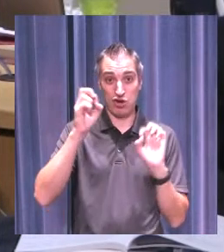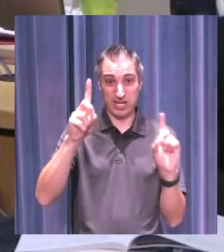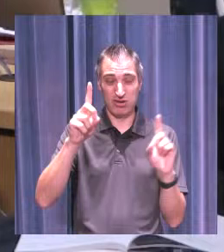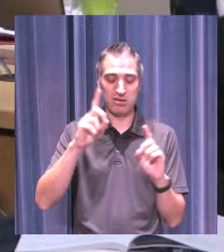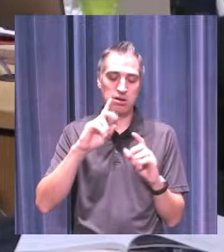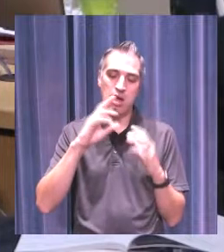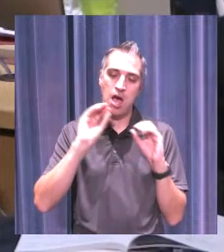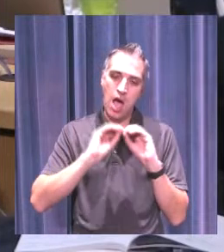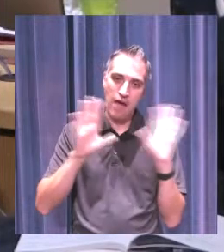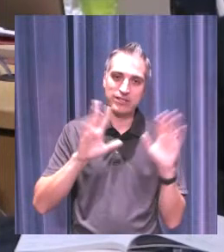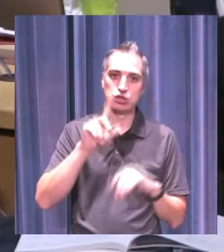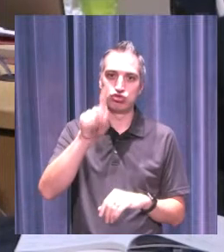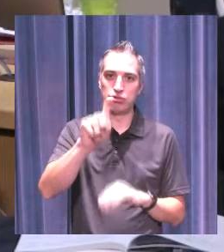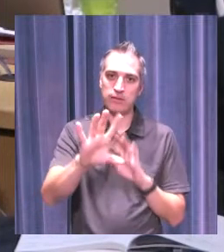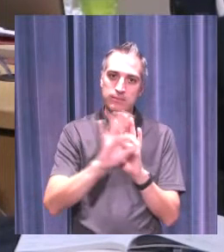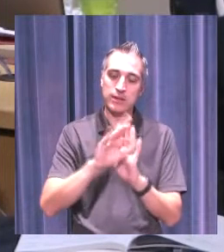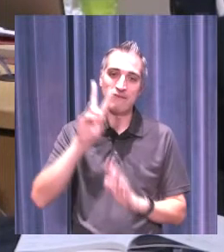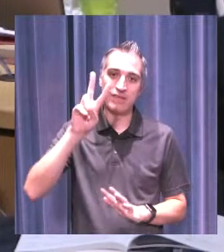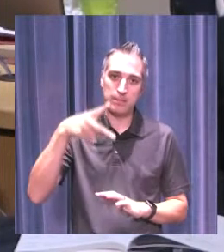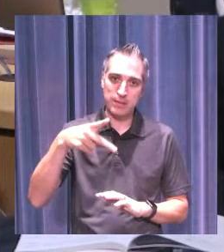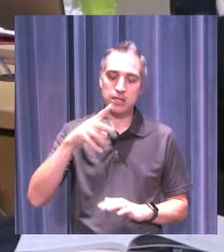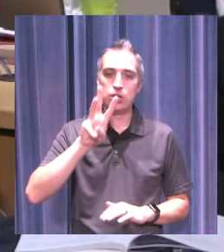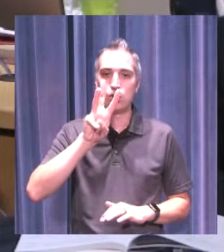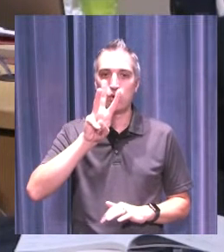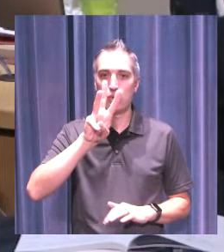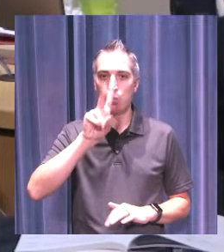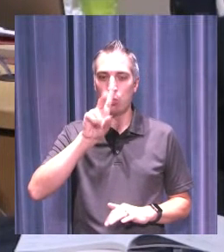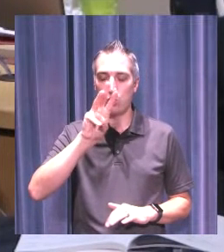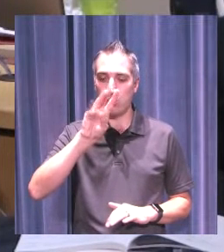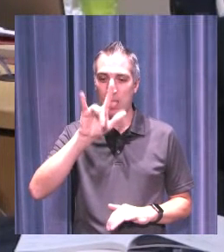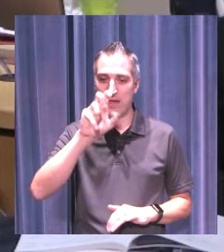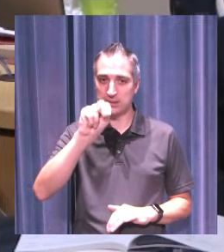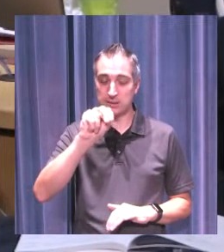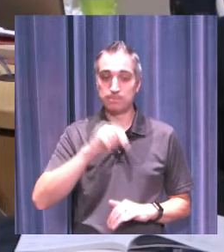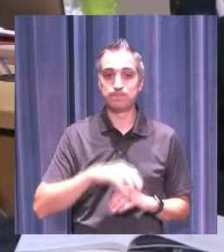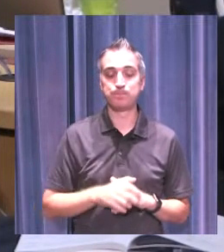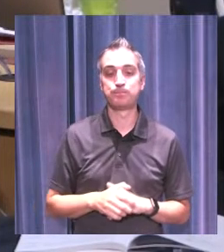is VP Jason Wilson. Trustee Daly's explanation